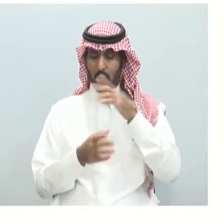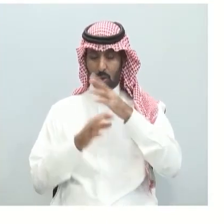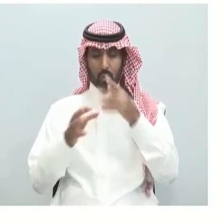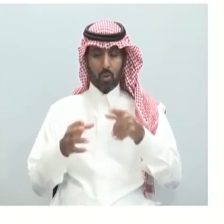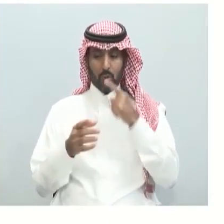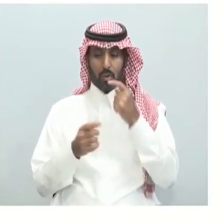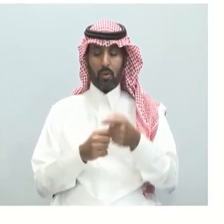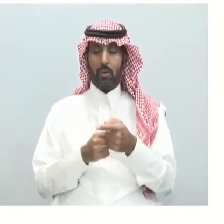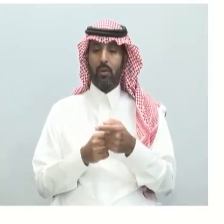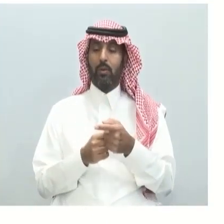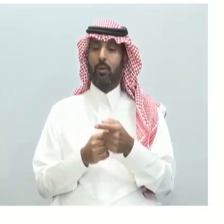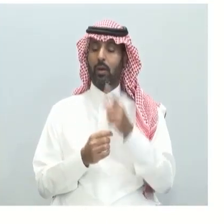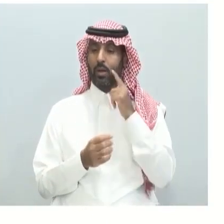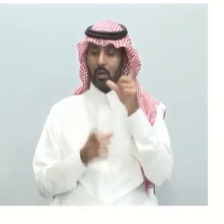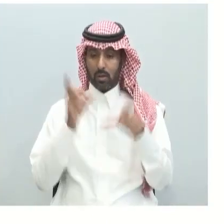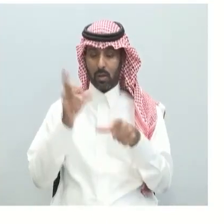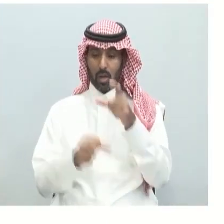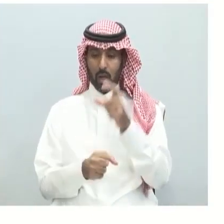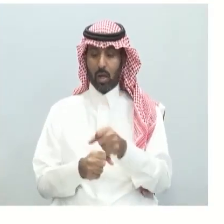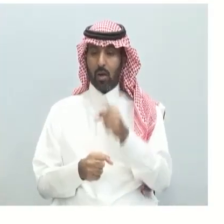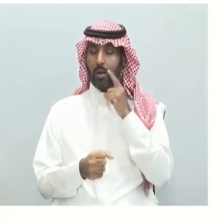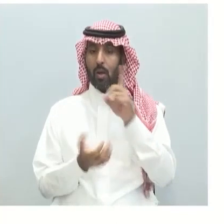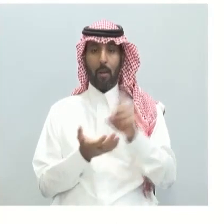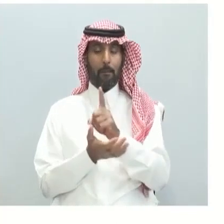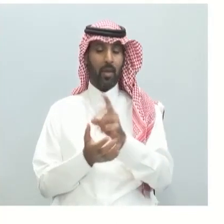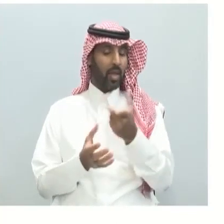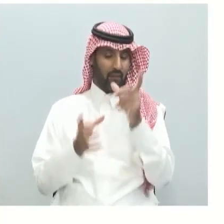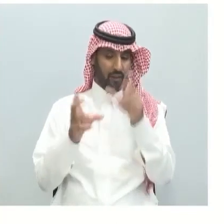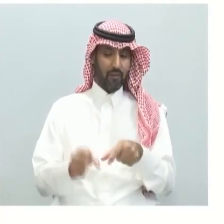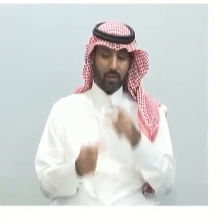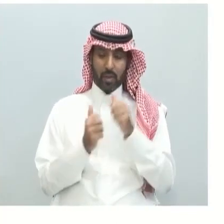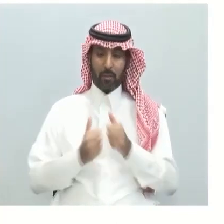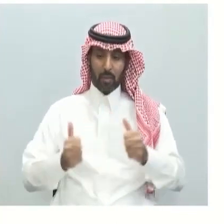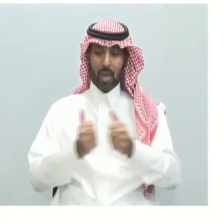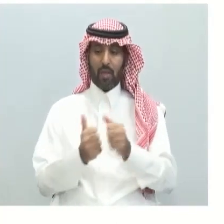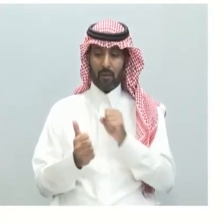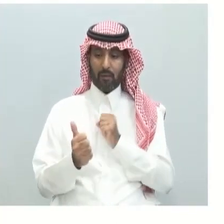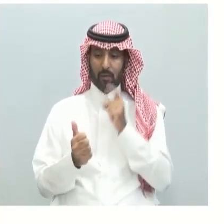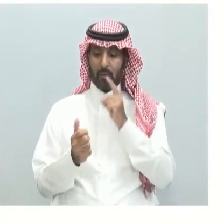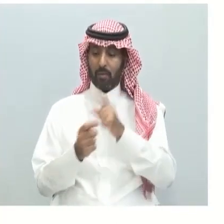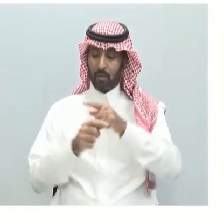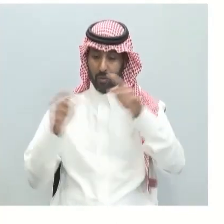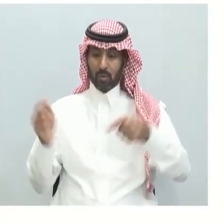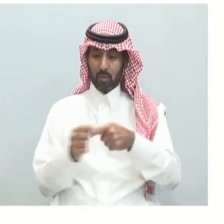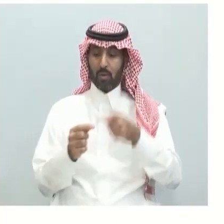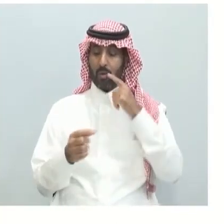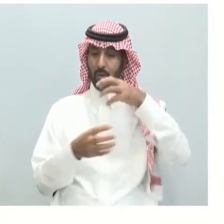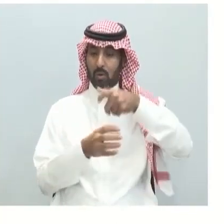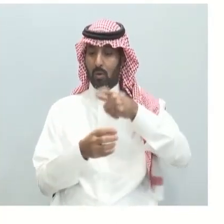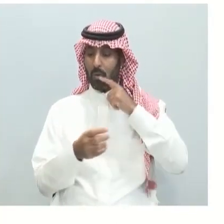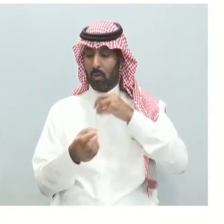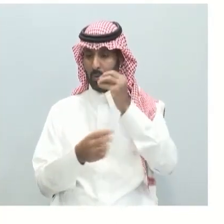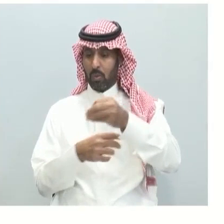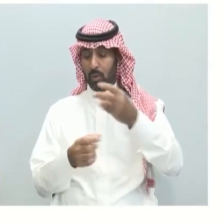waste accumulated from all the packaging. We're a family of three and we manage to accumulate a bag full of recyclable waste every